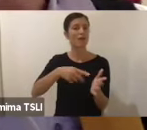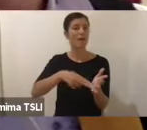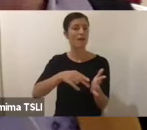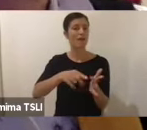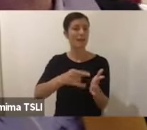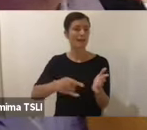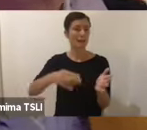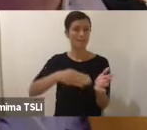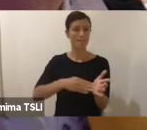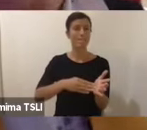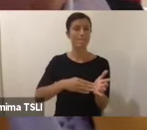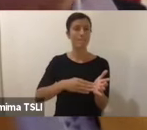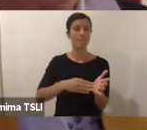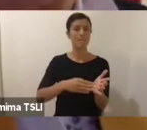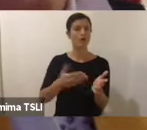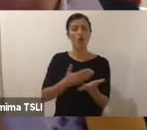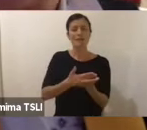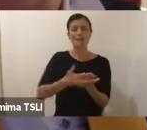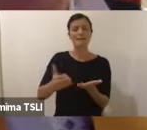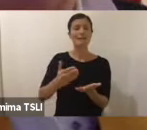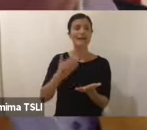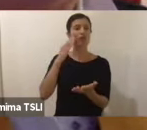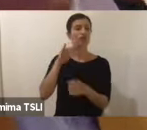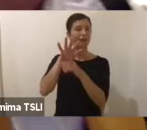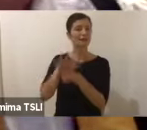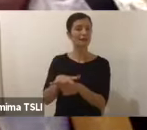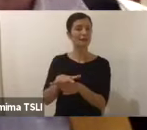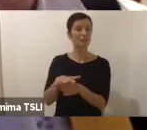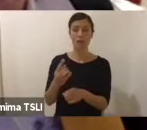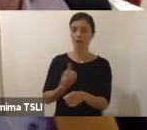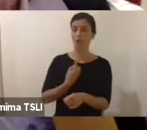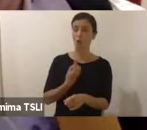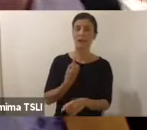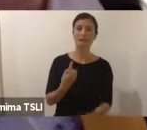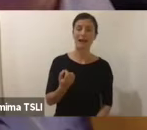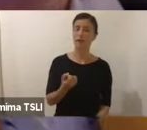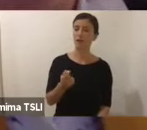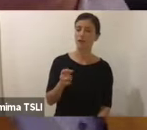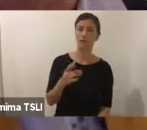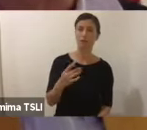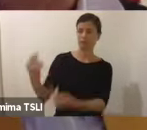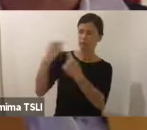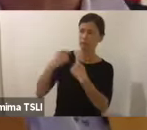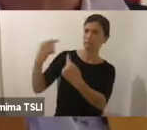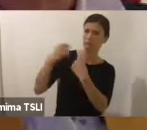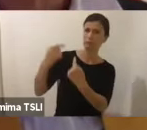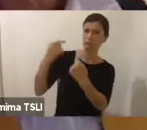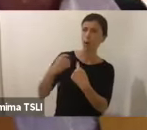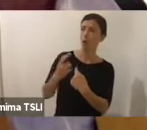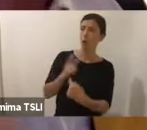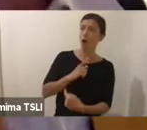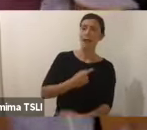i remember being spat out on my way to school i remember getting tomato ketchup poured on my white school shirt because i was a catholic